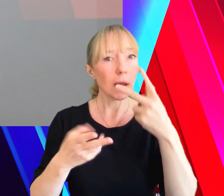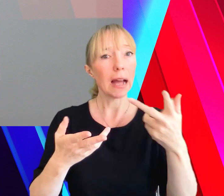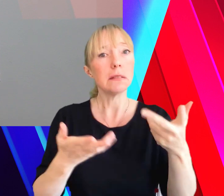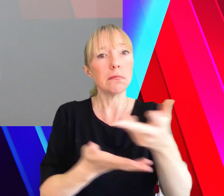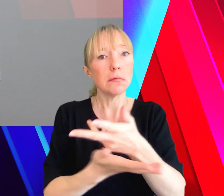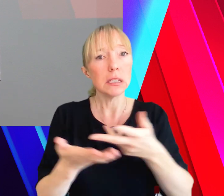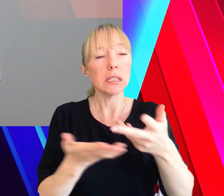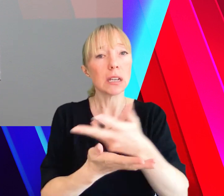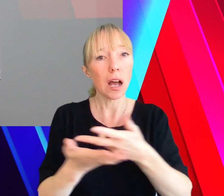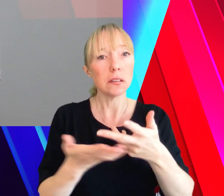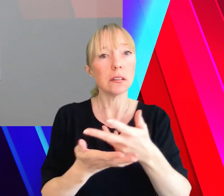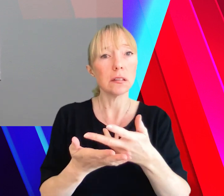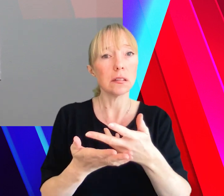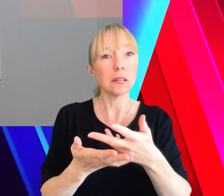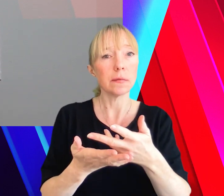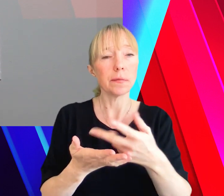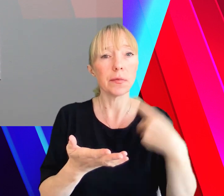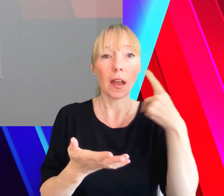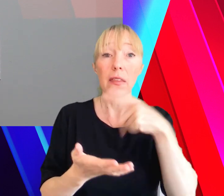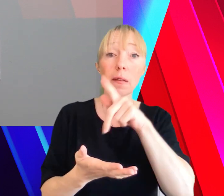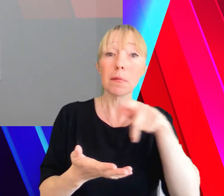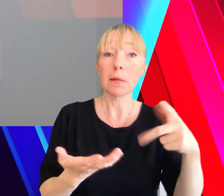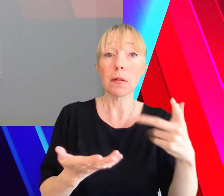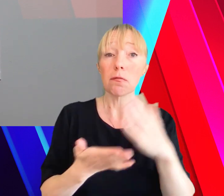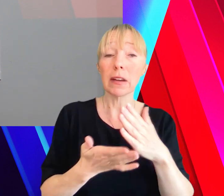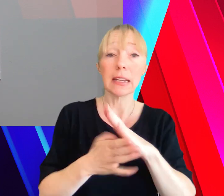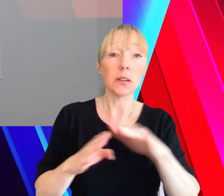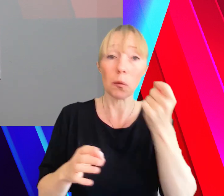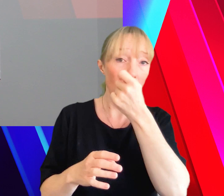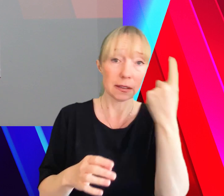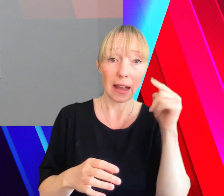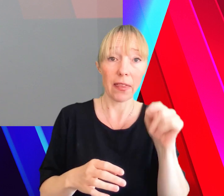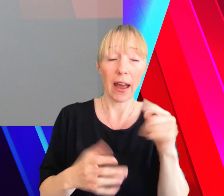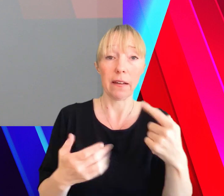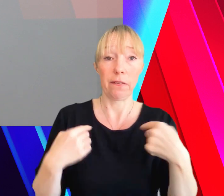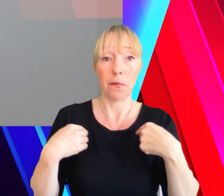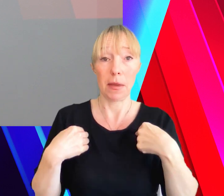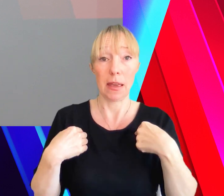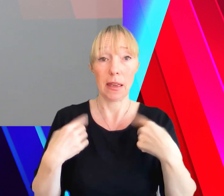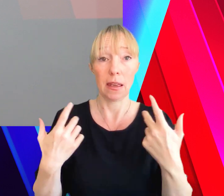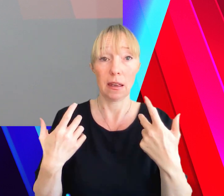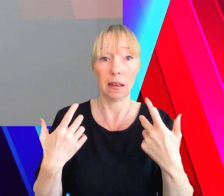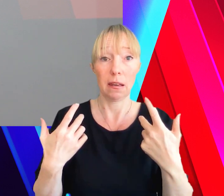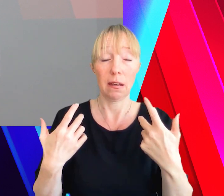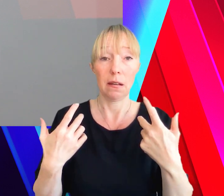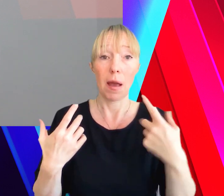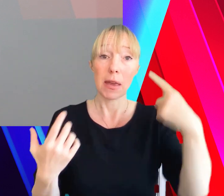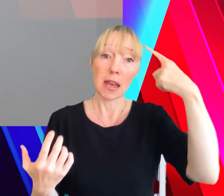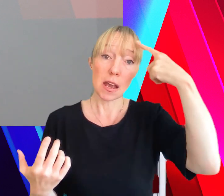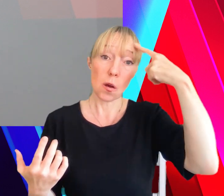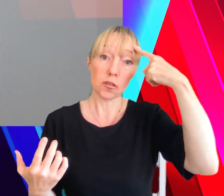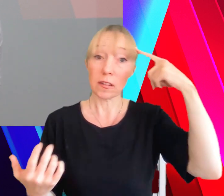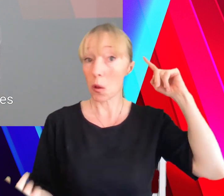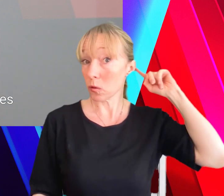of discussion with people, and I think people really don't kind of understand that. Well, for me anyway,